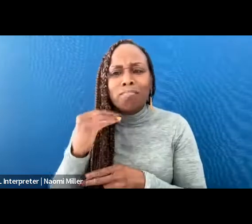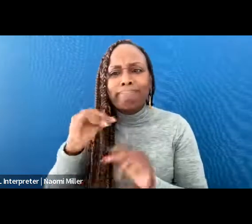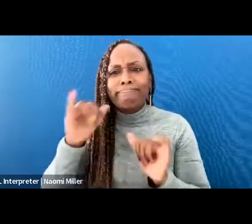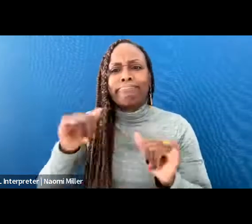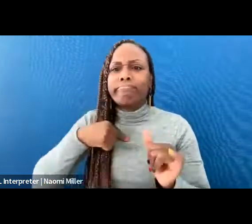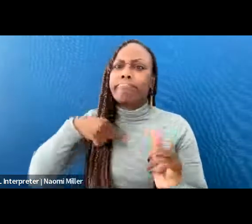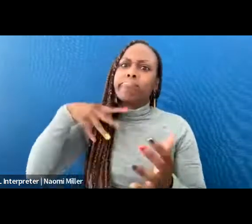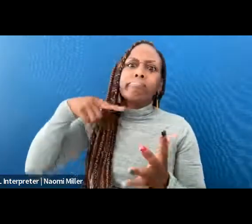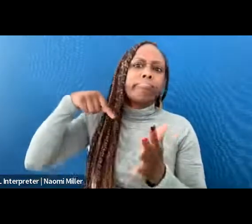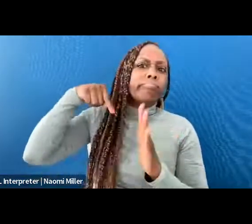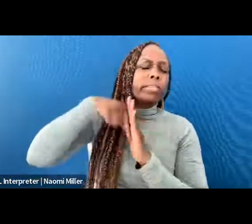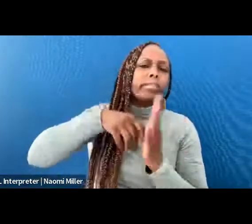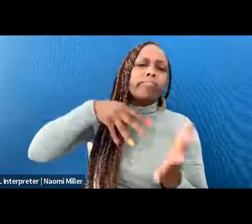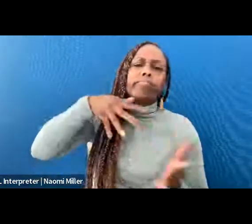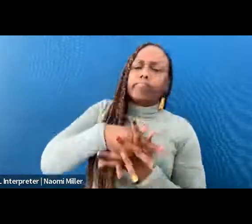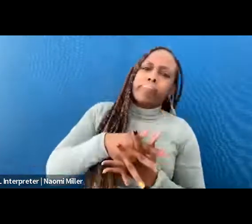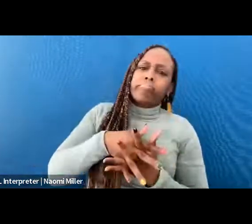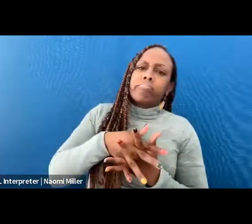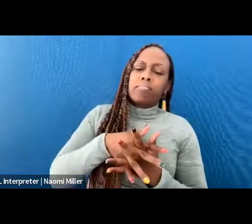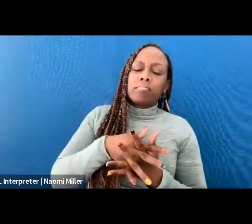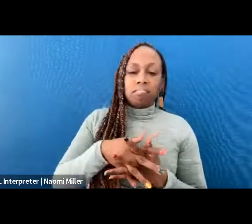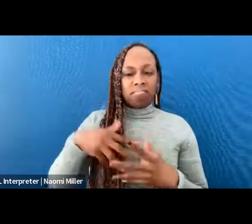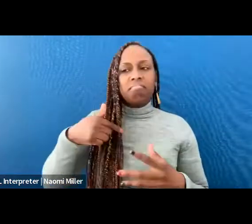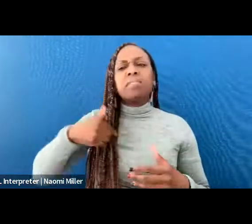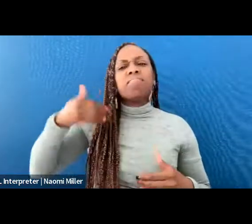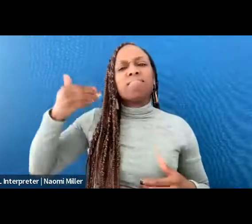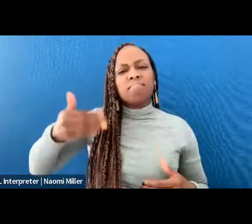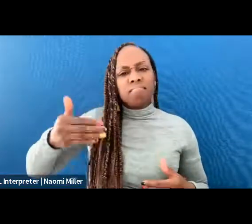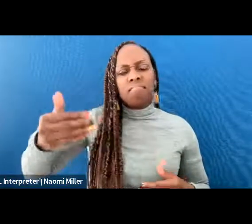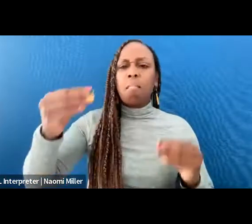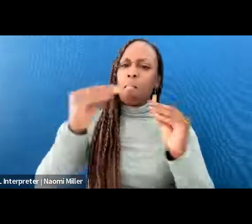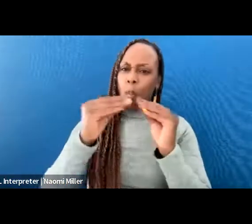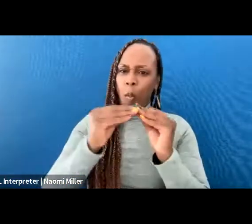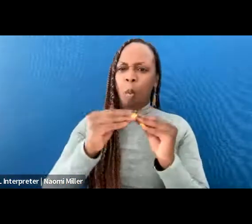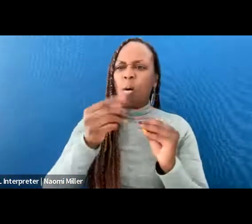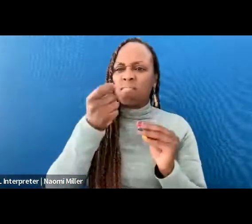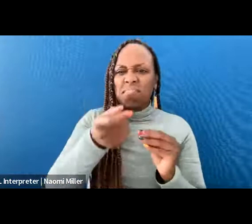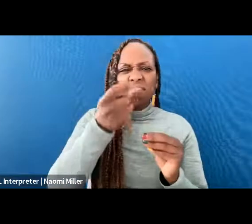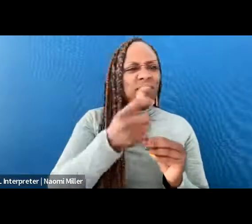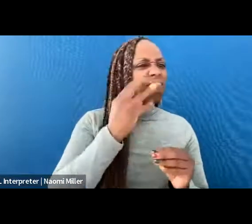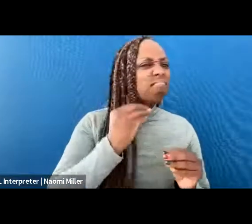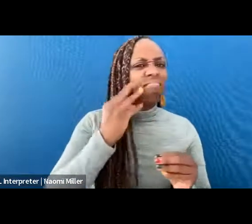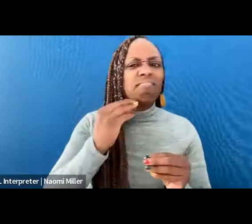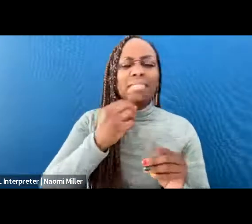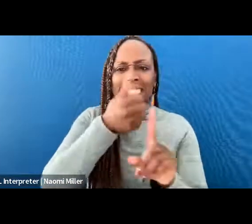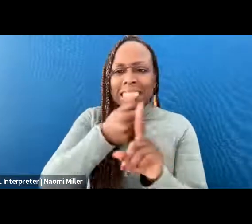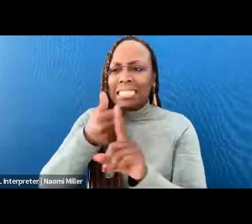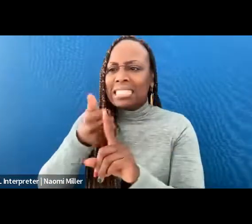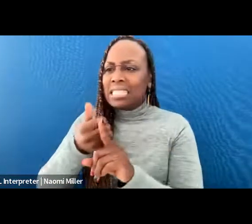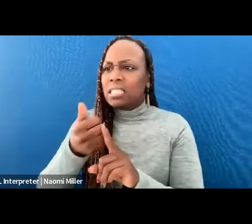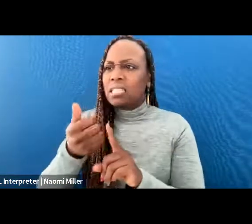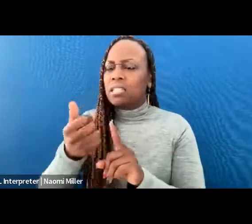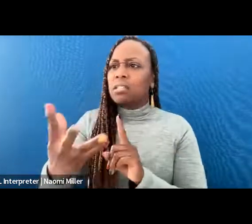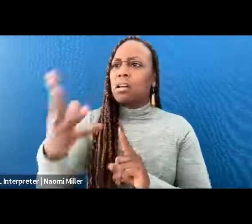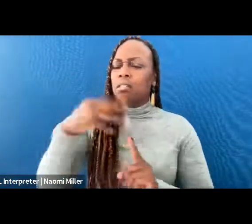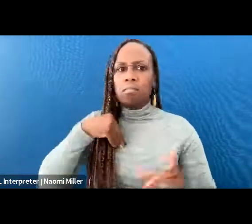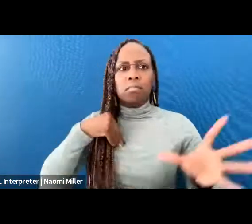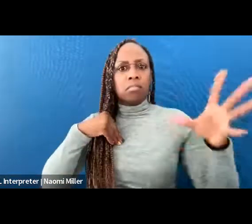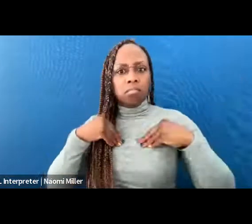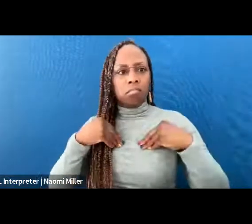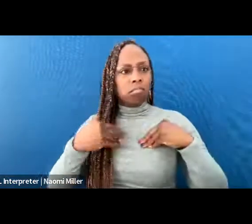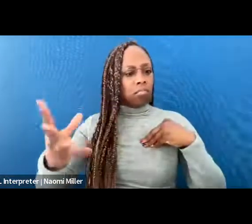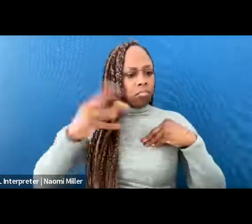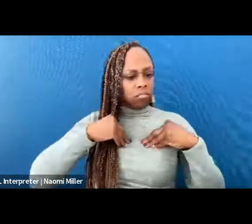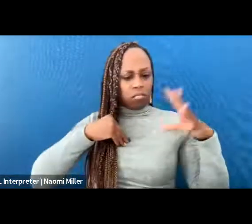I've had many small experiences of access intimacy, such as that one, and each of them have left my disabled self a little more